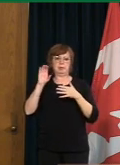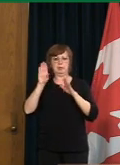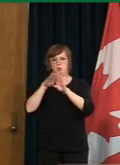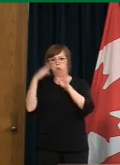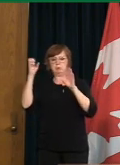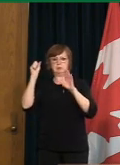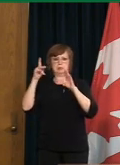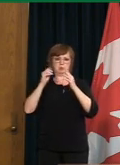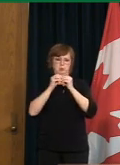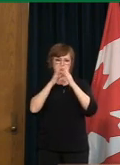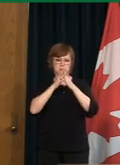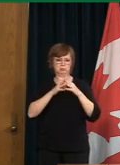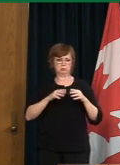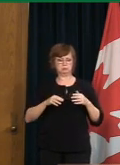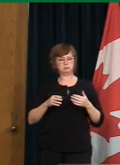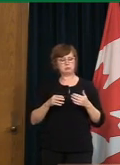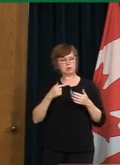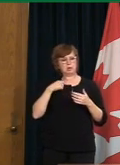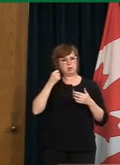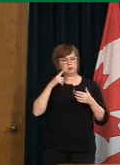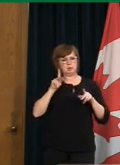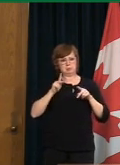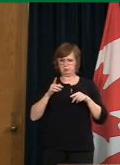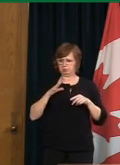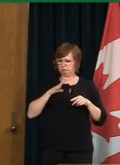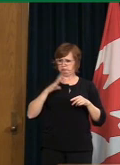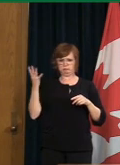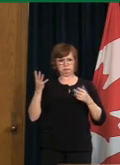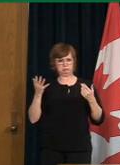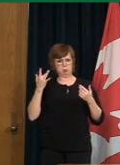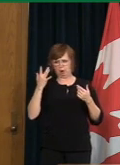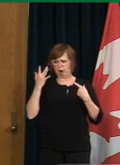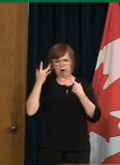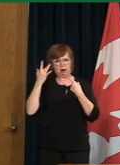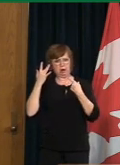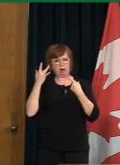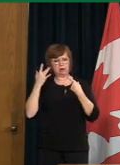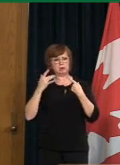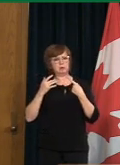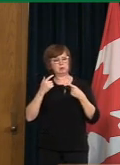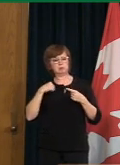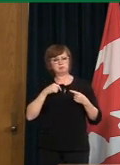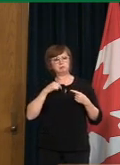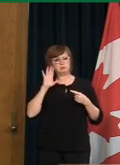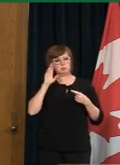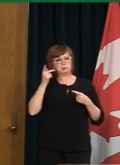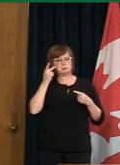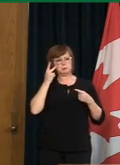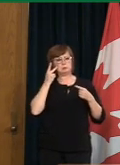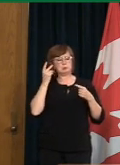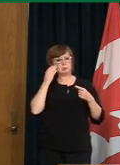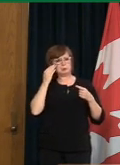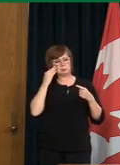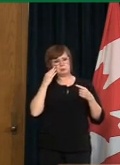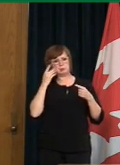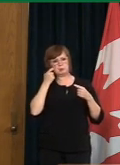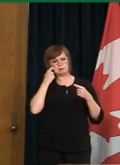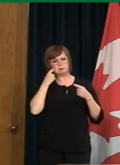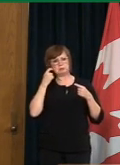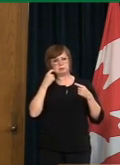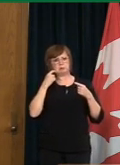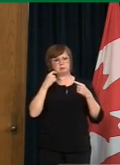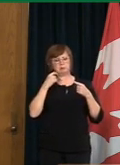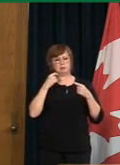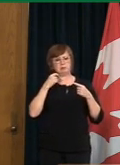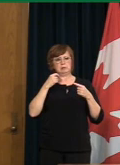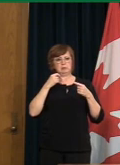of activities. Outside of the home, there are activities and venues where we have seen the spread in recent weeks. And it would be